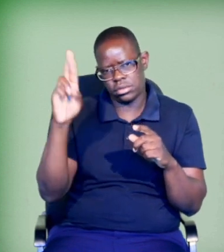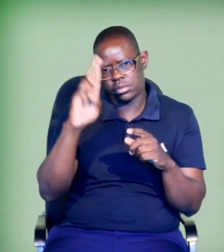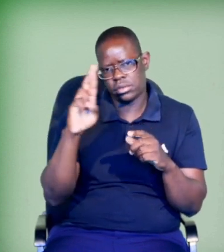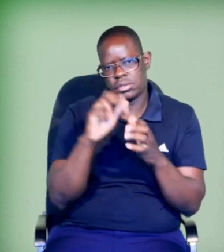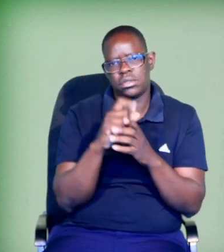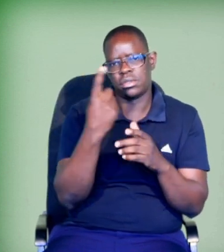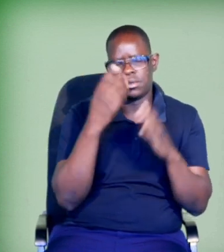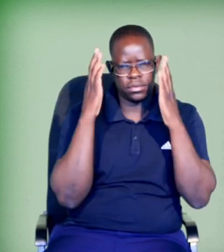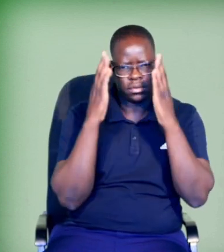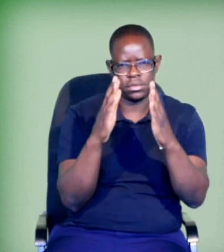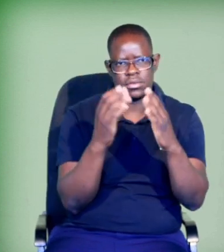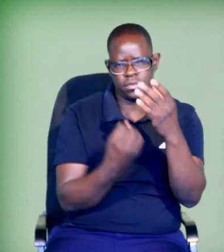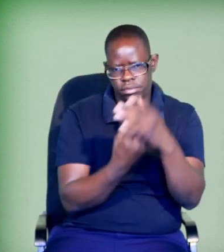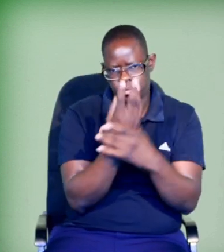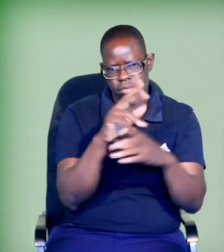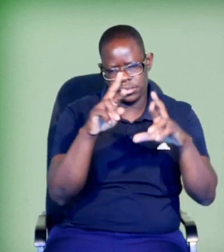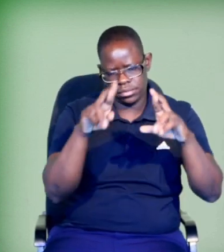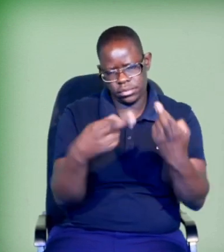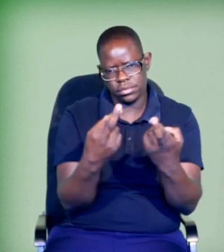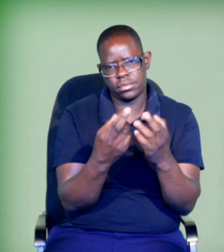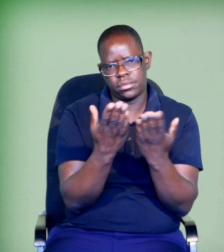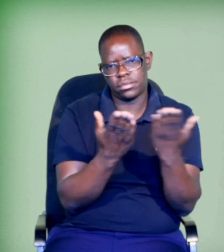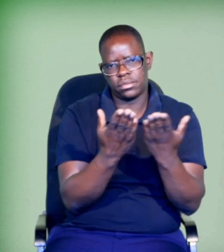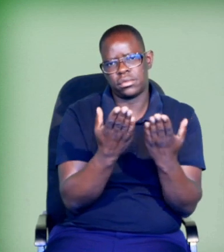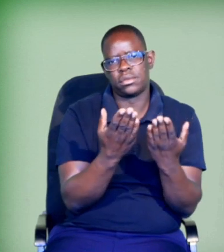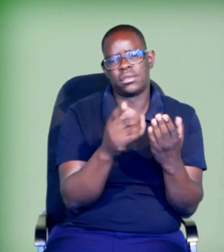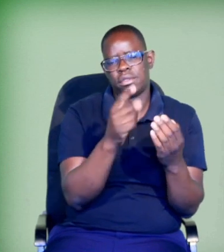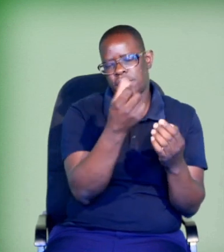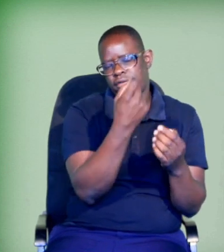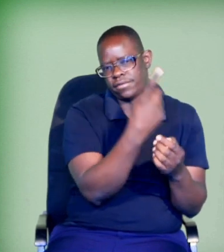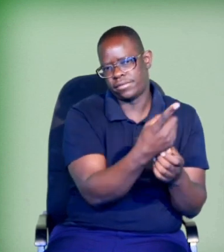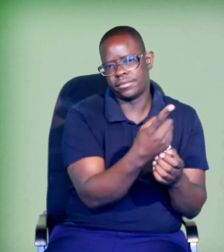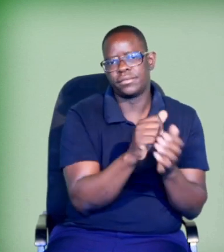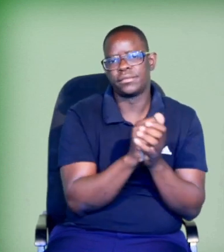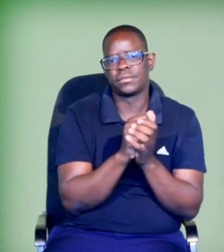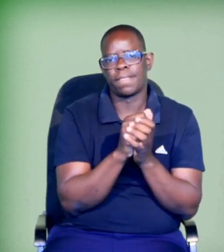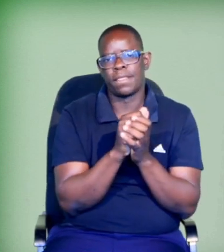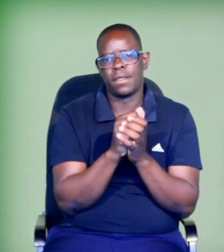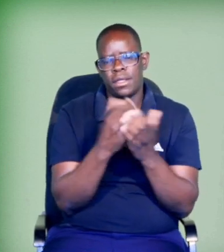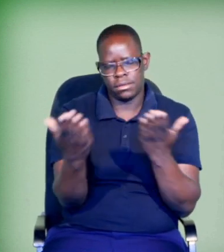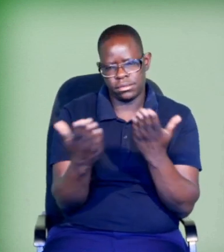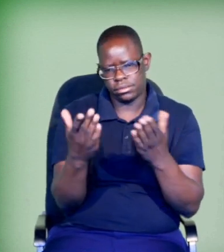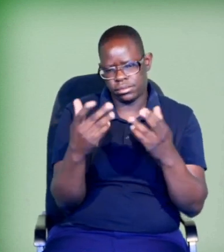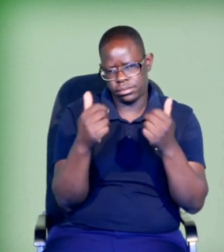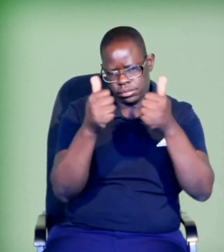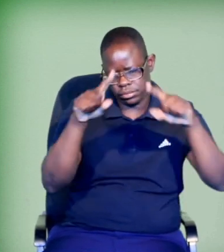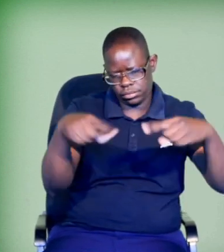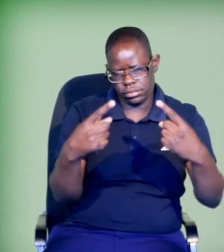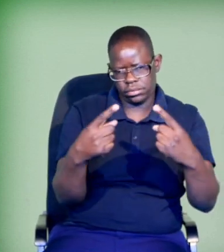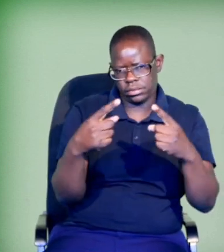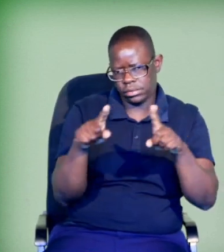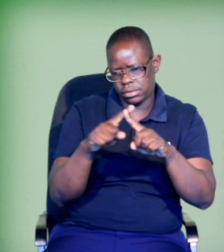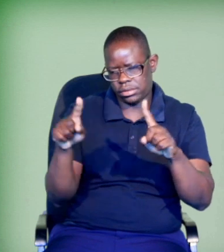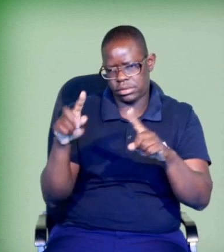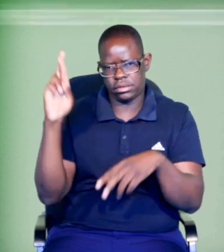country will each concentrate on the production of products and services which occurs there, and which gives them the comparative advantage over other